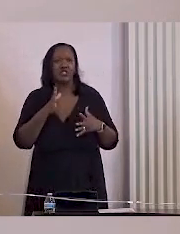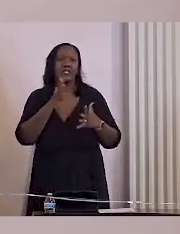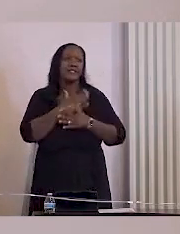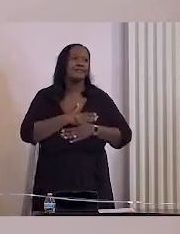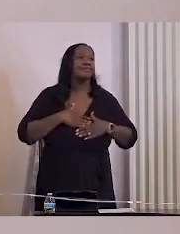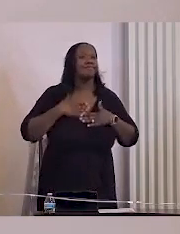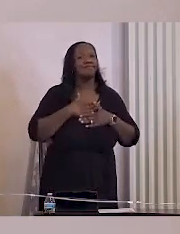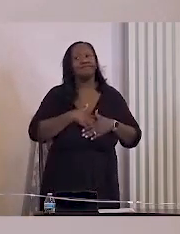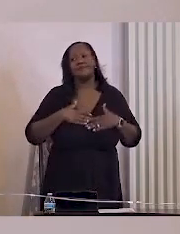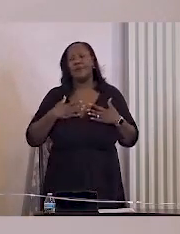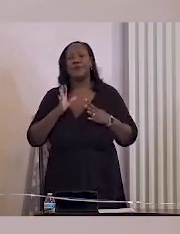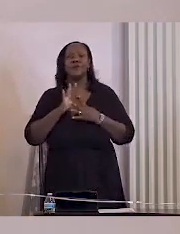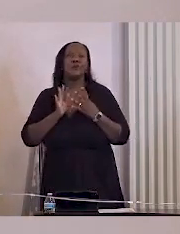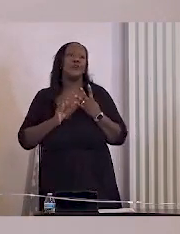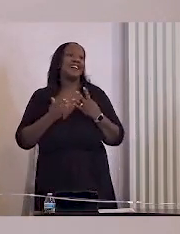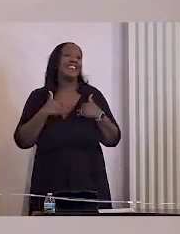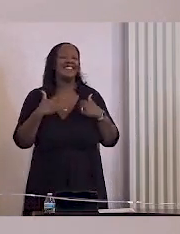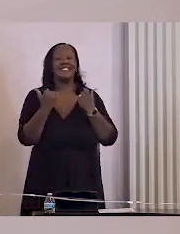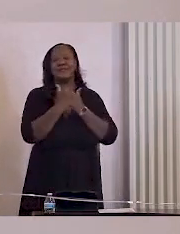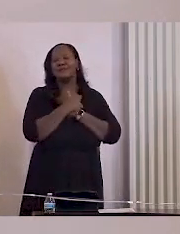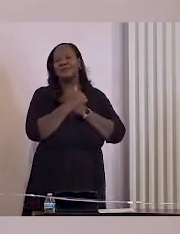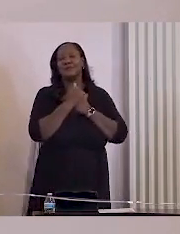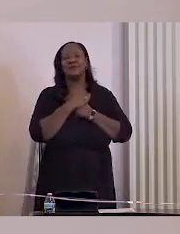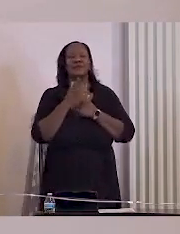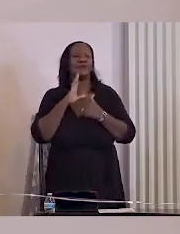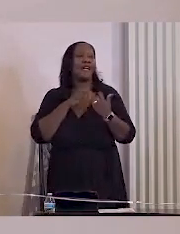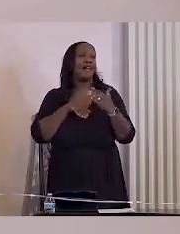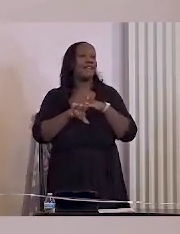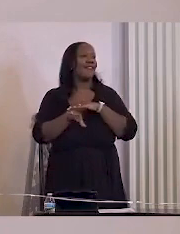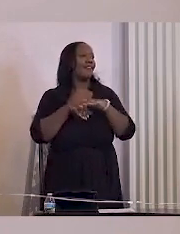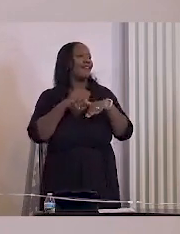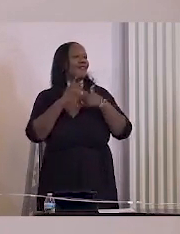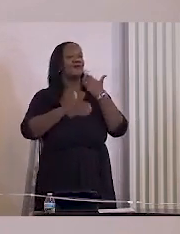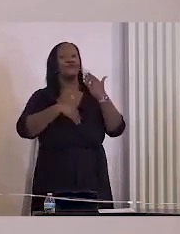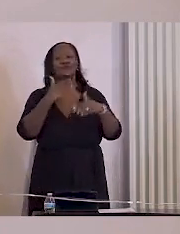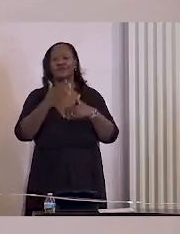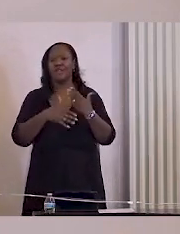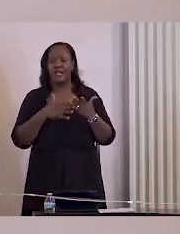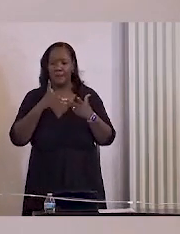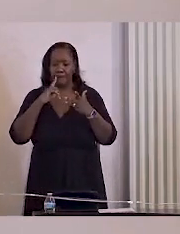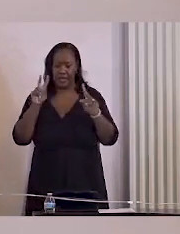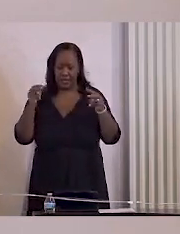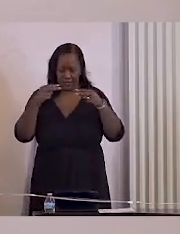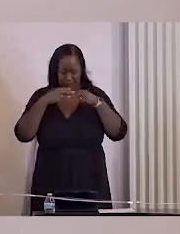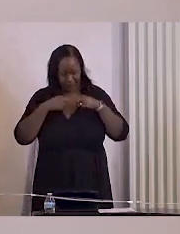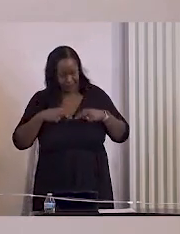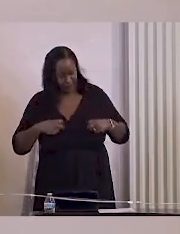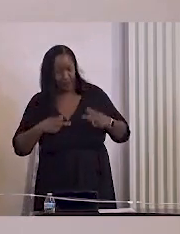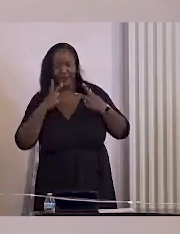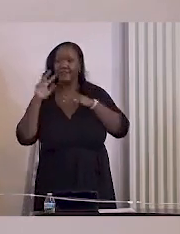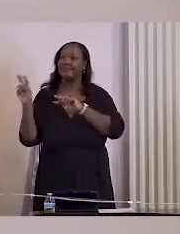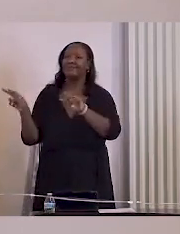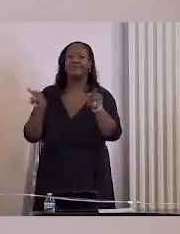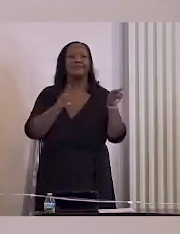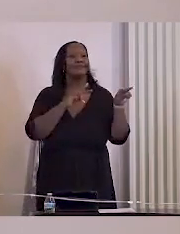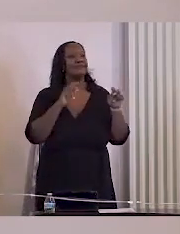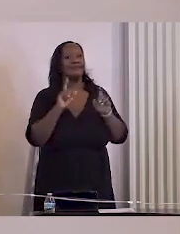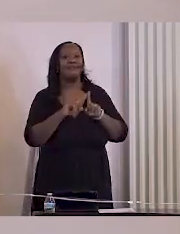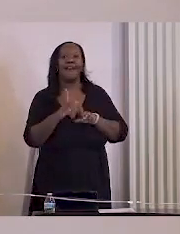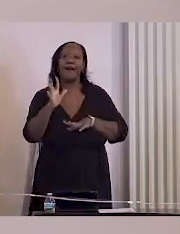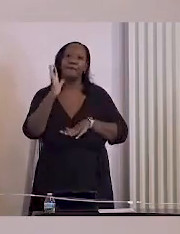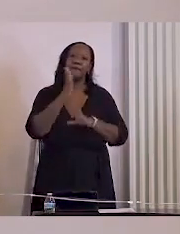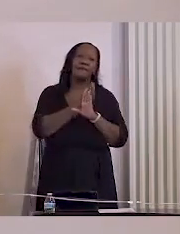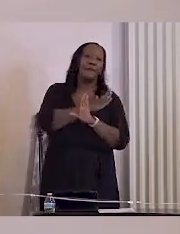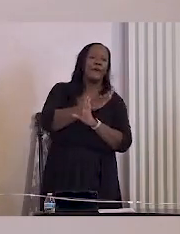the doorways, coming and going in the hours between dawns, looking inward and outward at once before